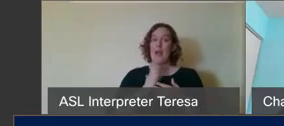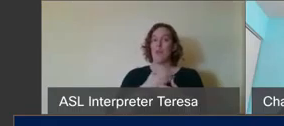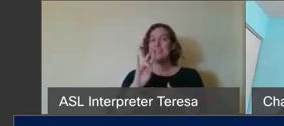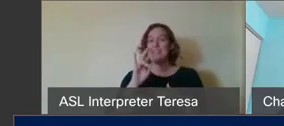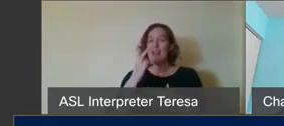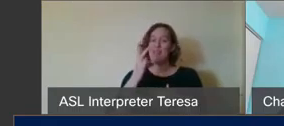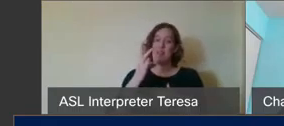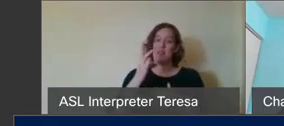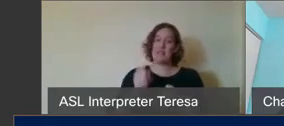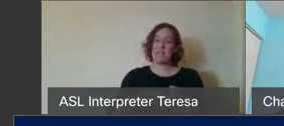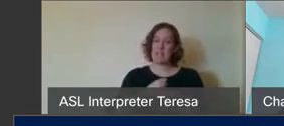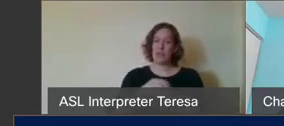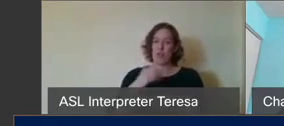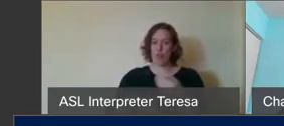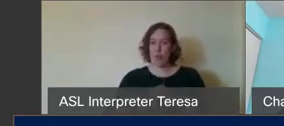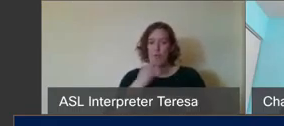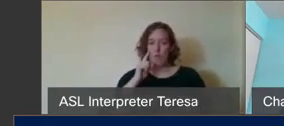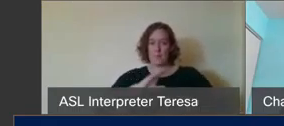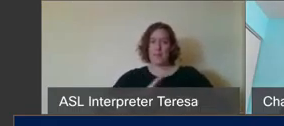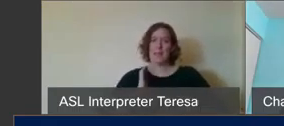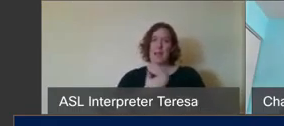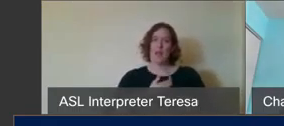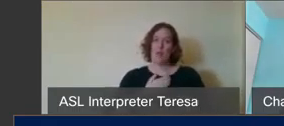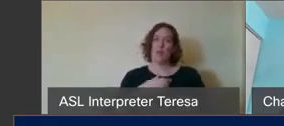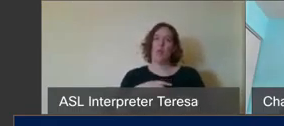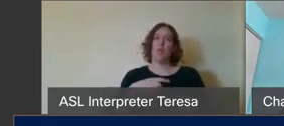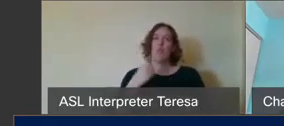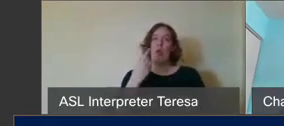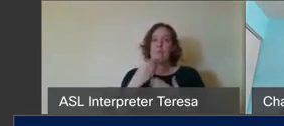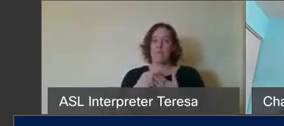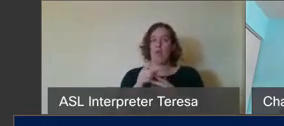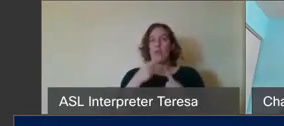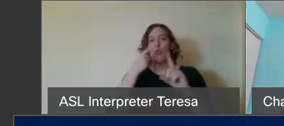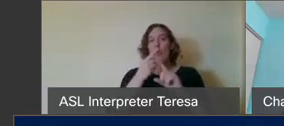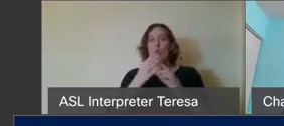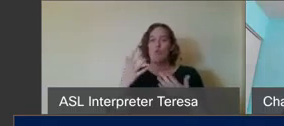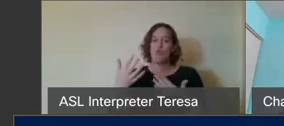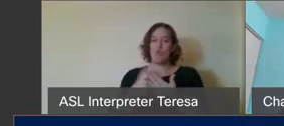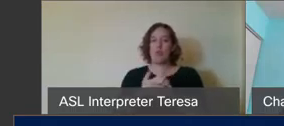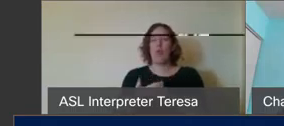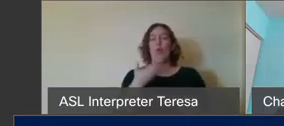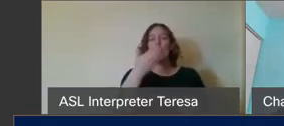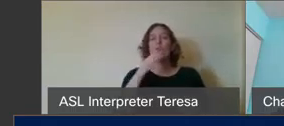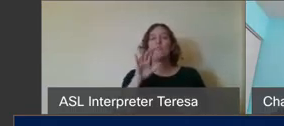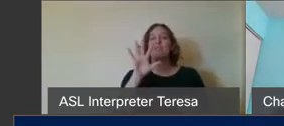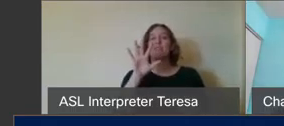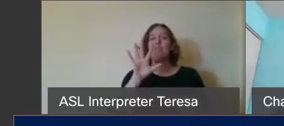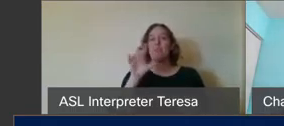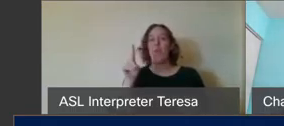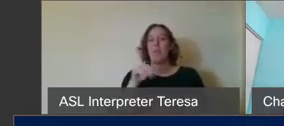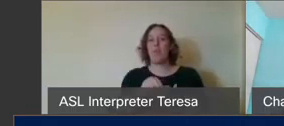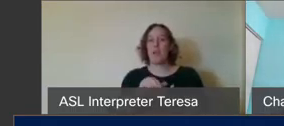seventh consecutive year of meeting our One Fund goal, raising over $51,000 this year for